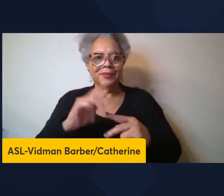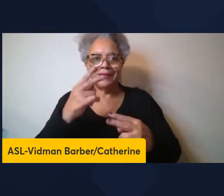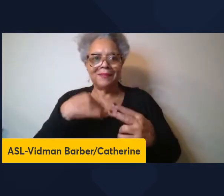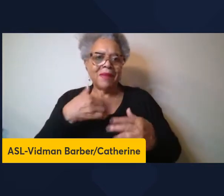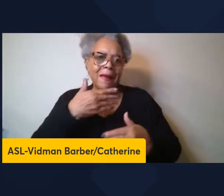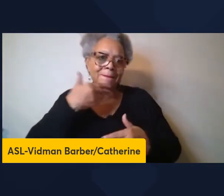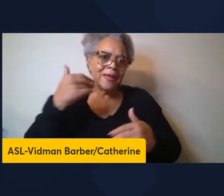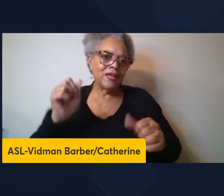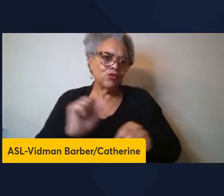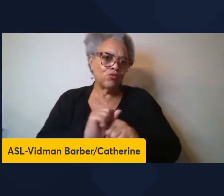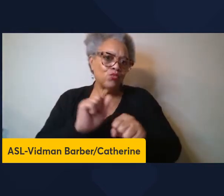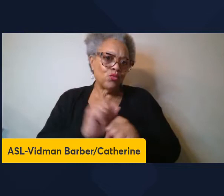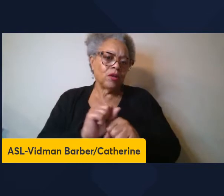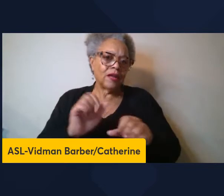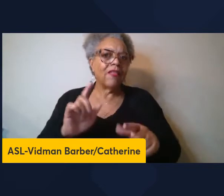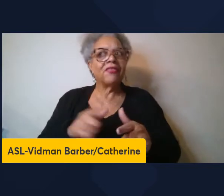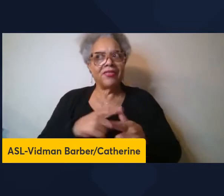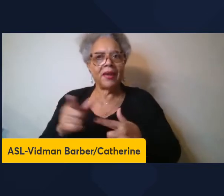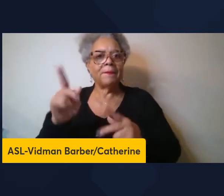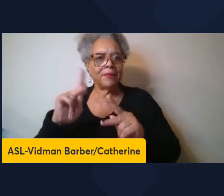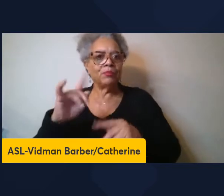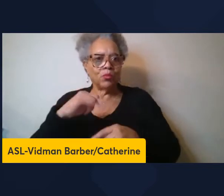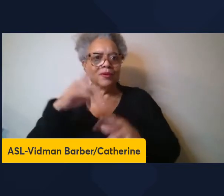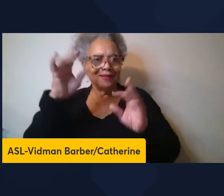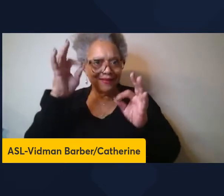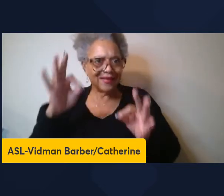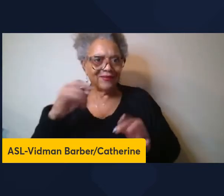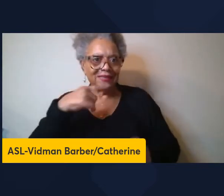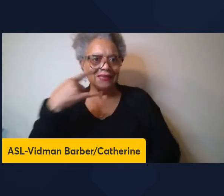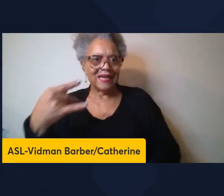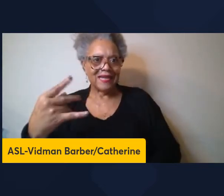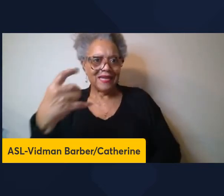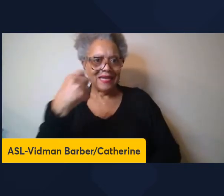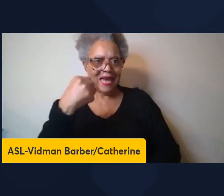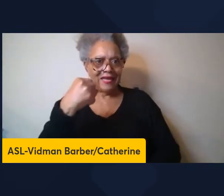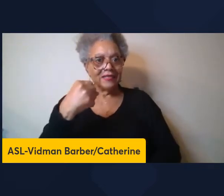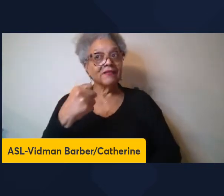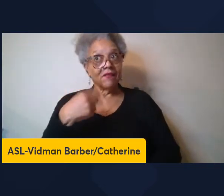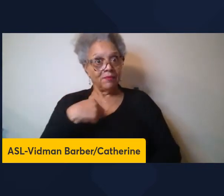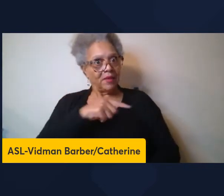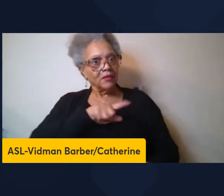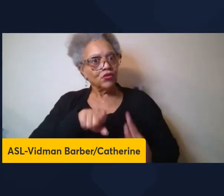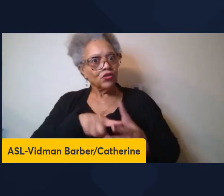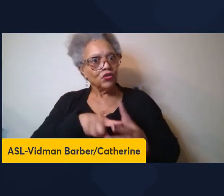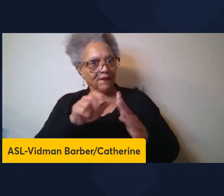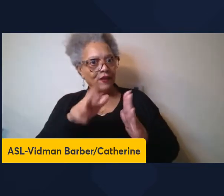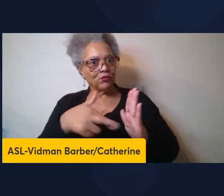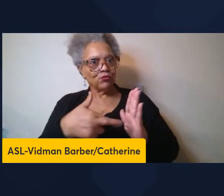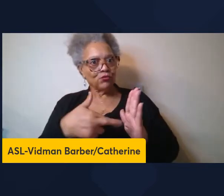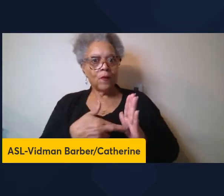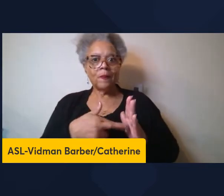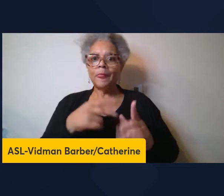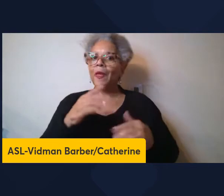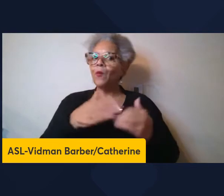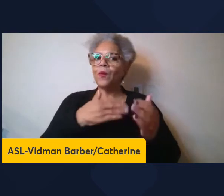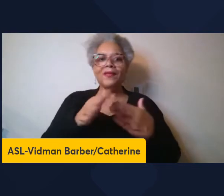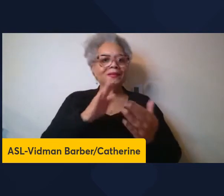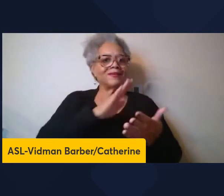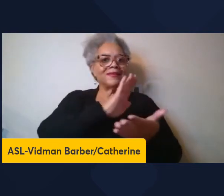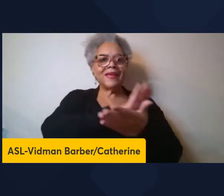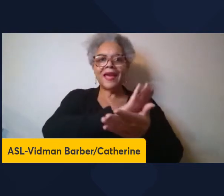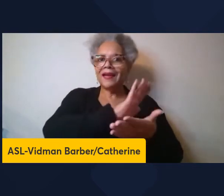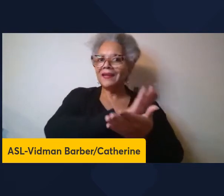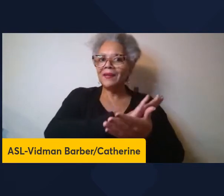out there, then they will definitely say yes to me coming into this role. And whether that is in academia or outside of